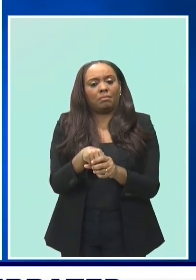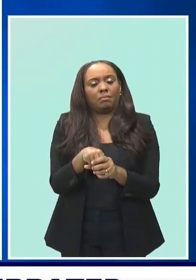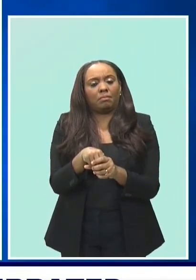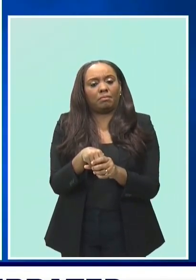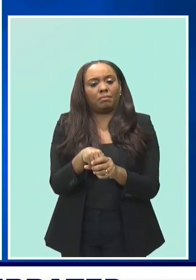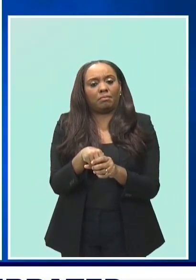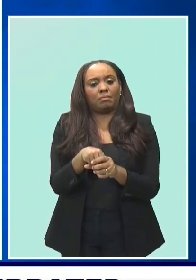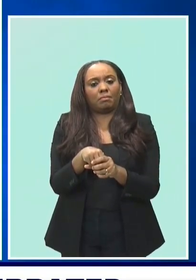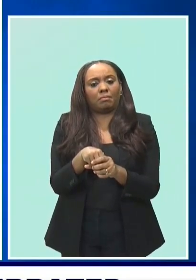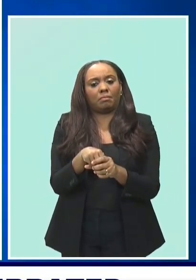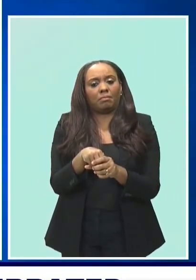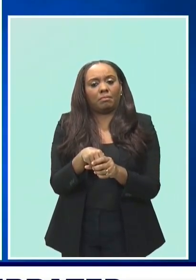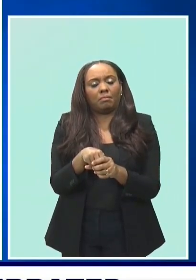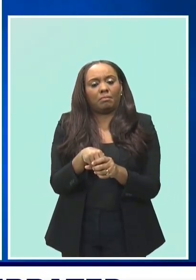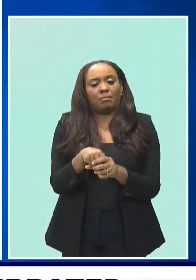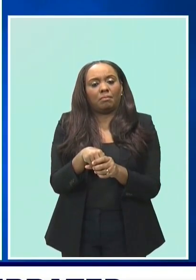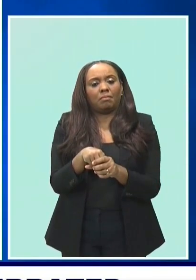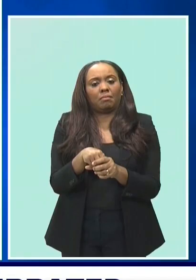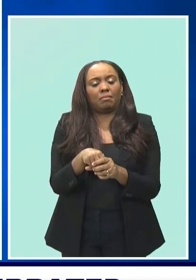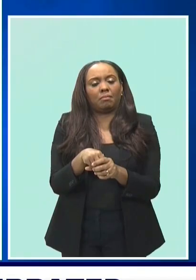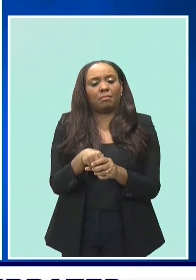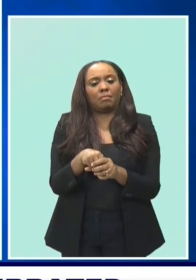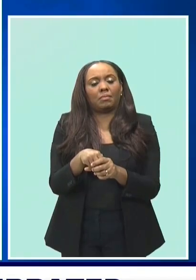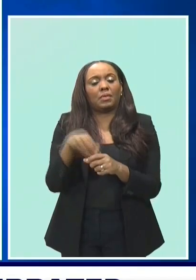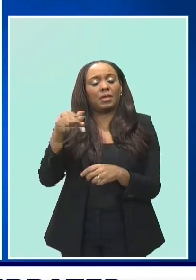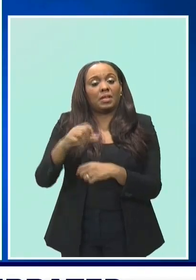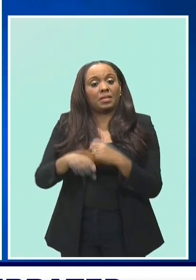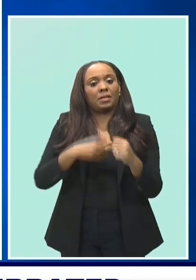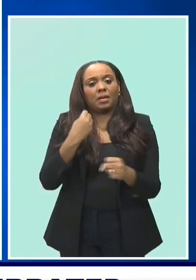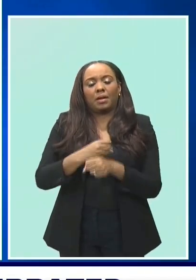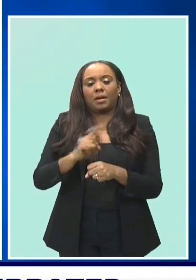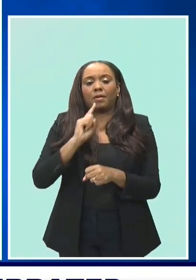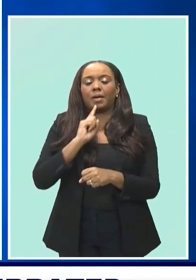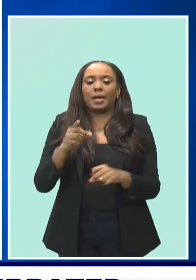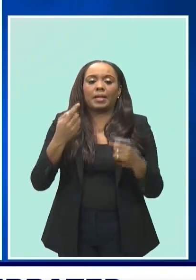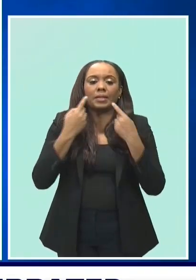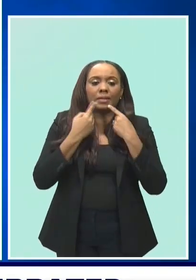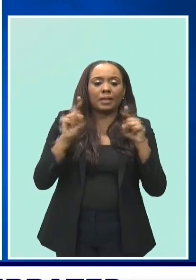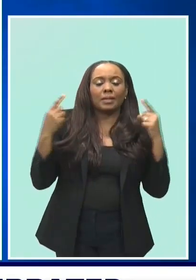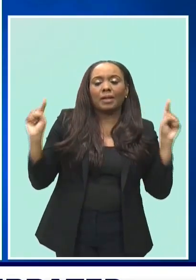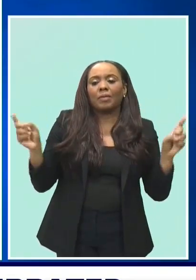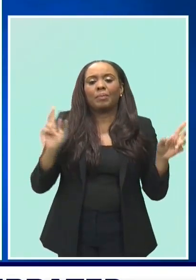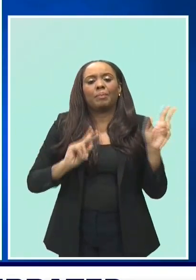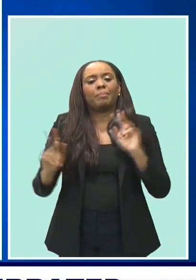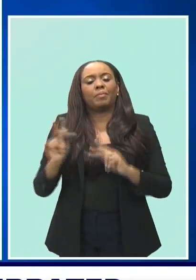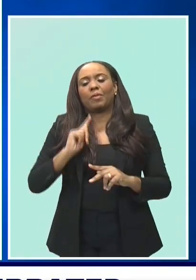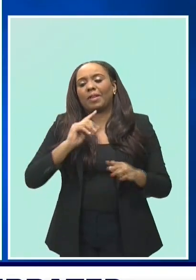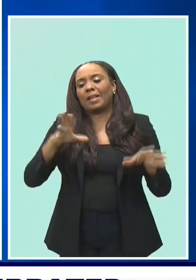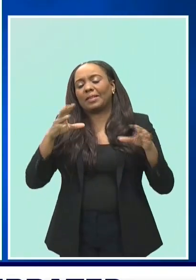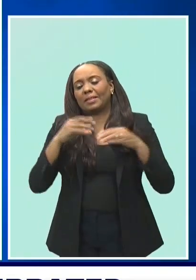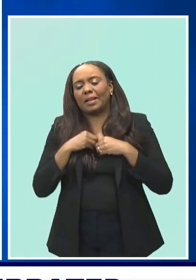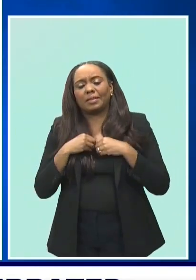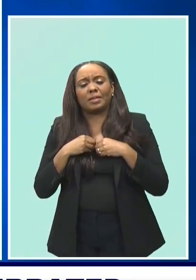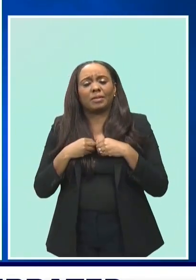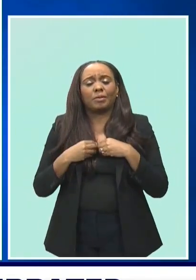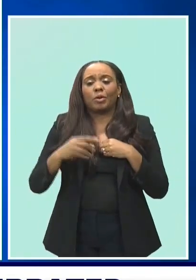that this year's slogan rode a wave of success and really got embraced by the public at large would be an